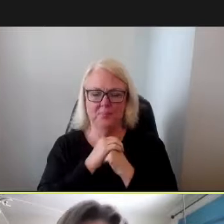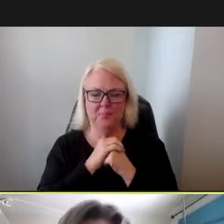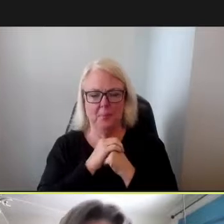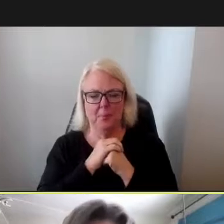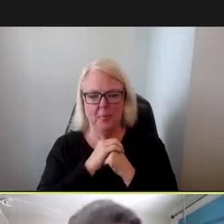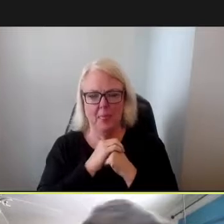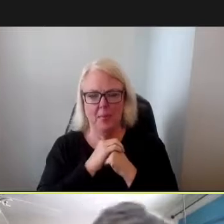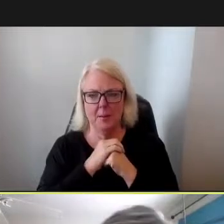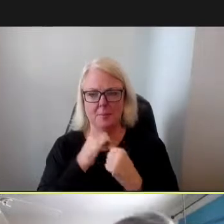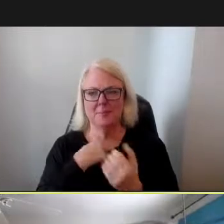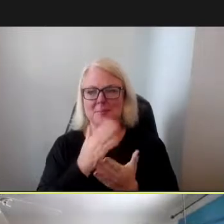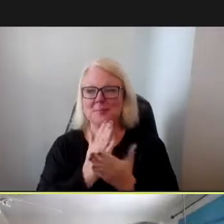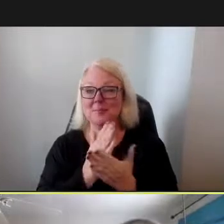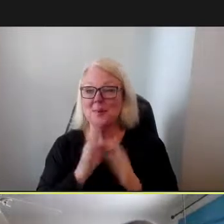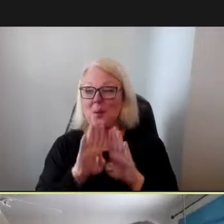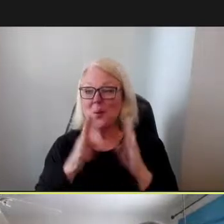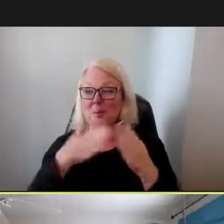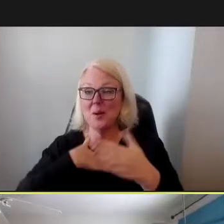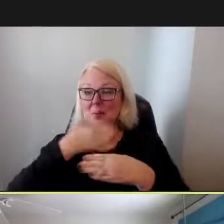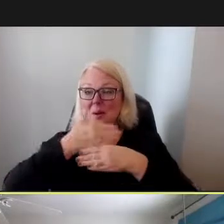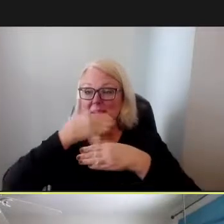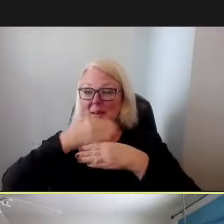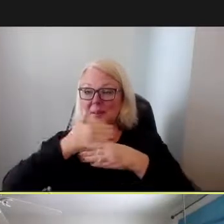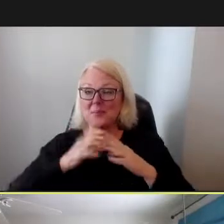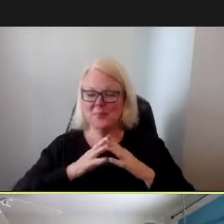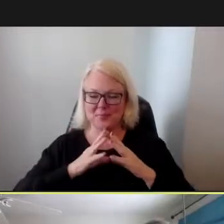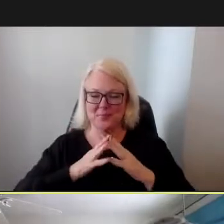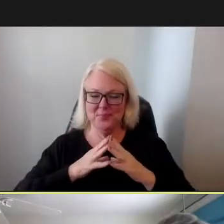I'm pausing to open my window.